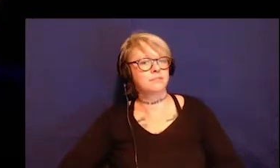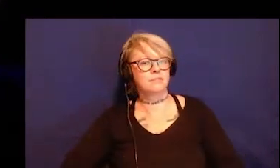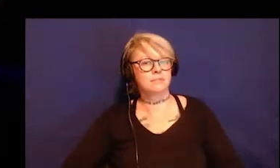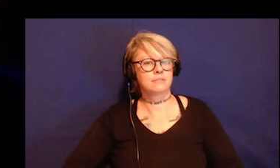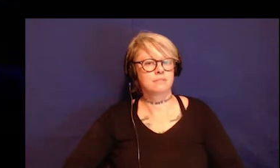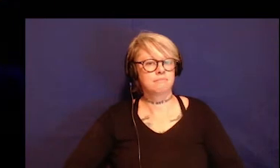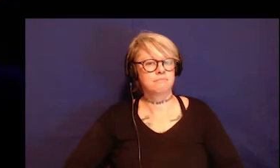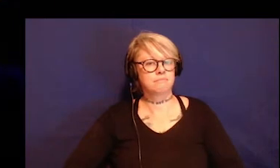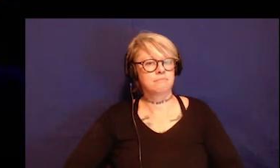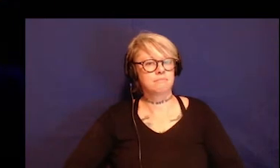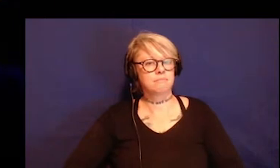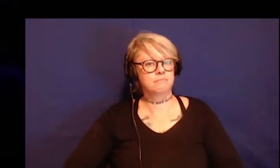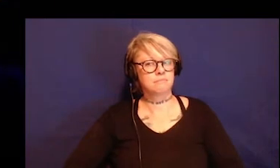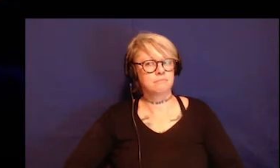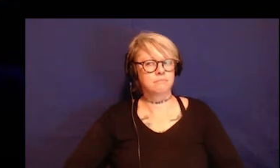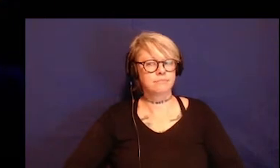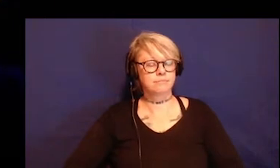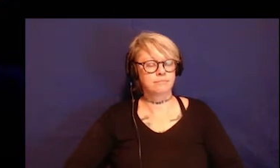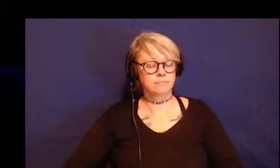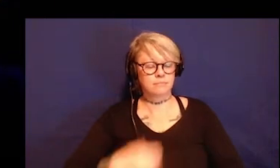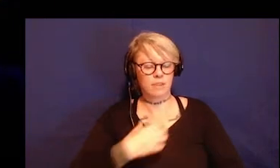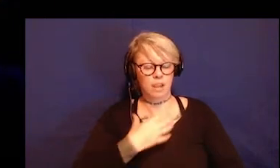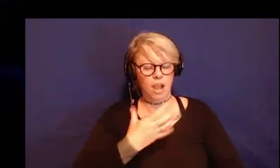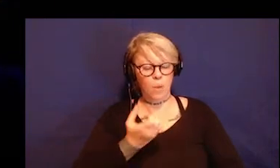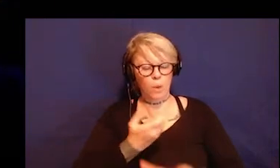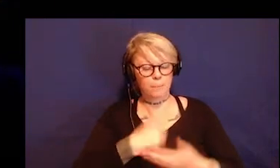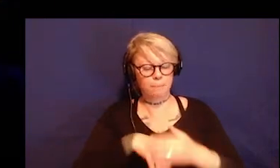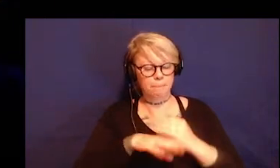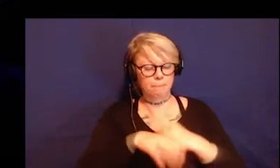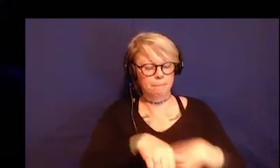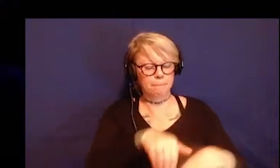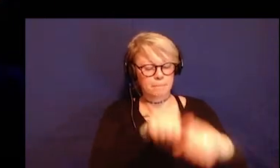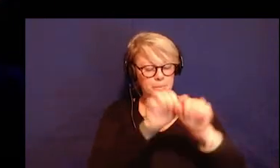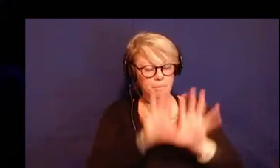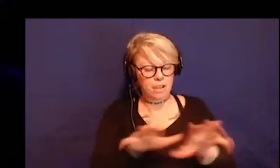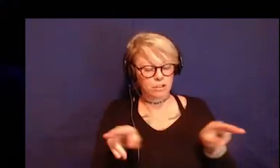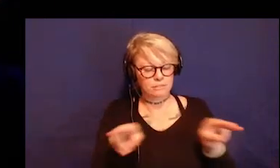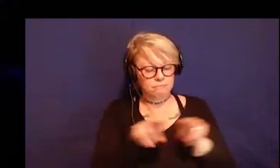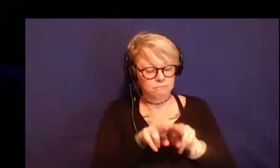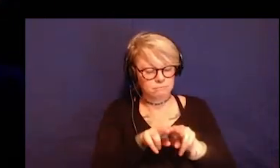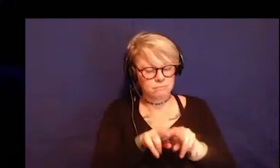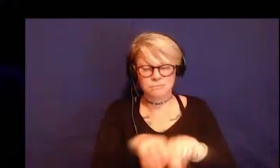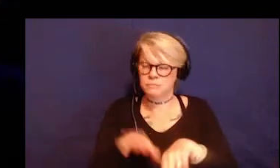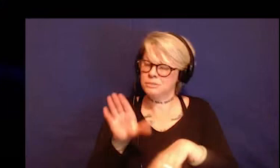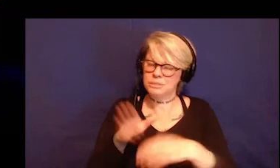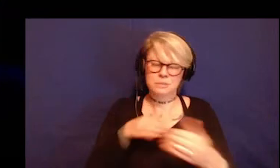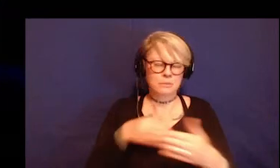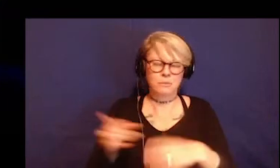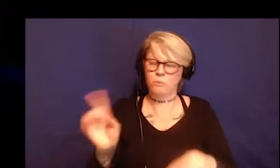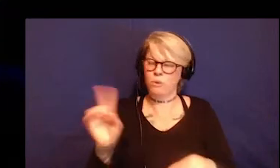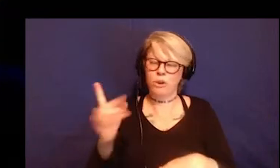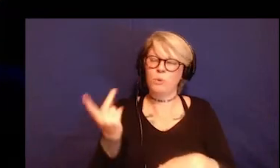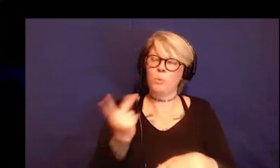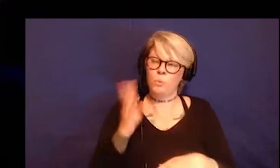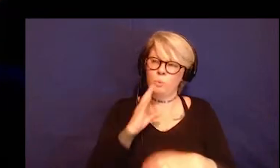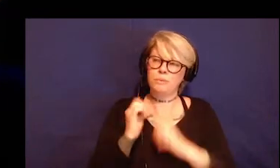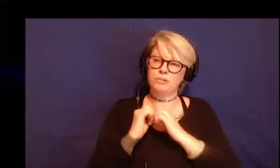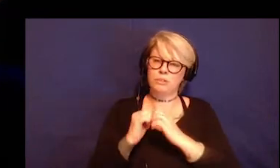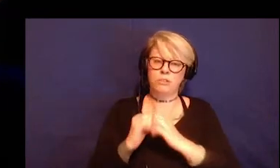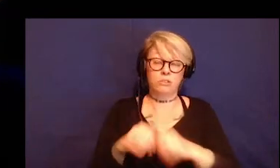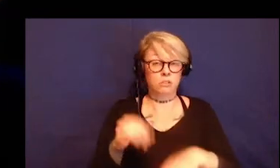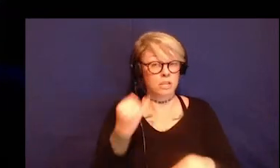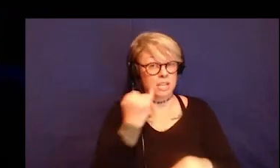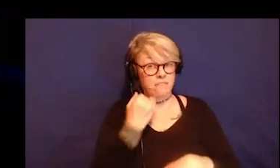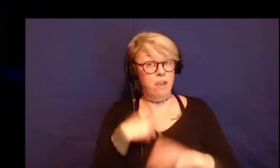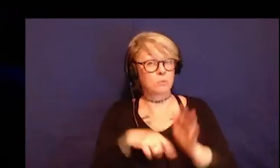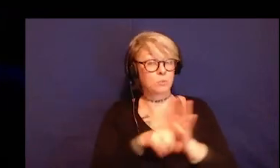I want to be buried with you. No matter where on earth we're buried, we will be together. If I were a worm? I